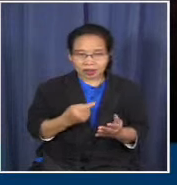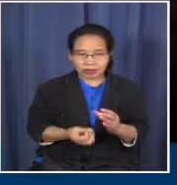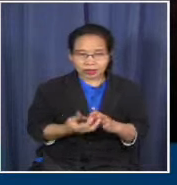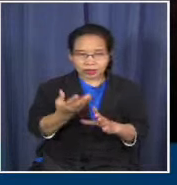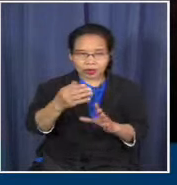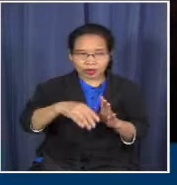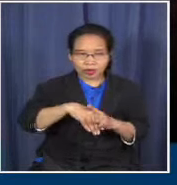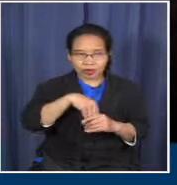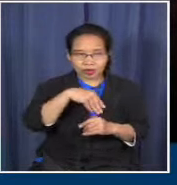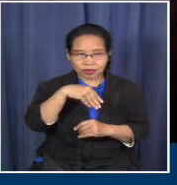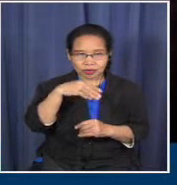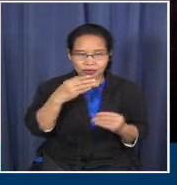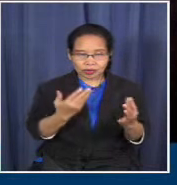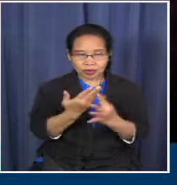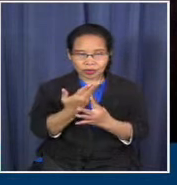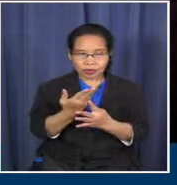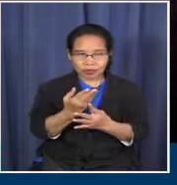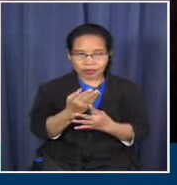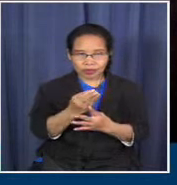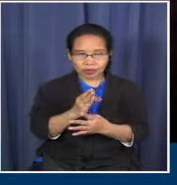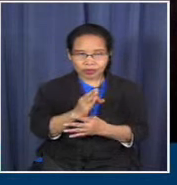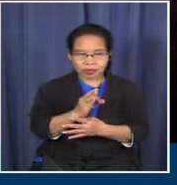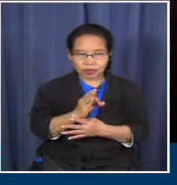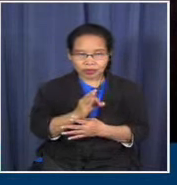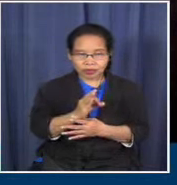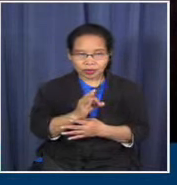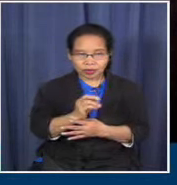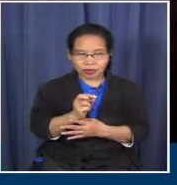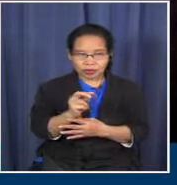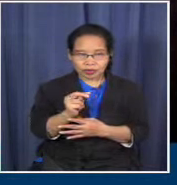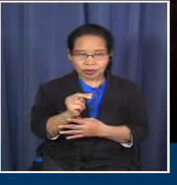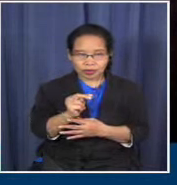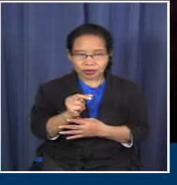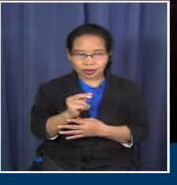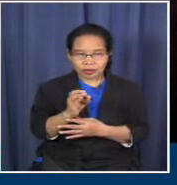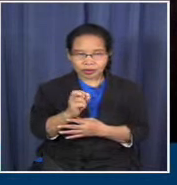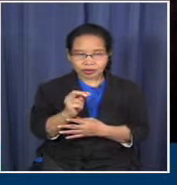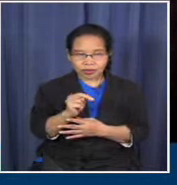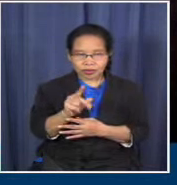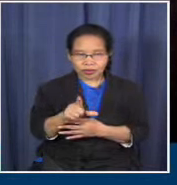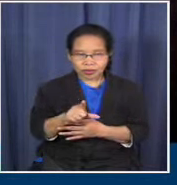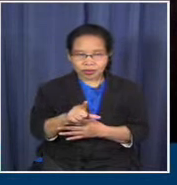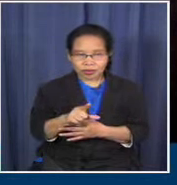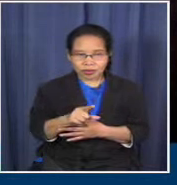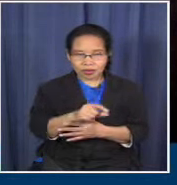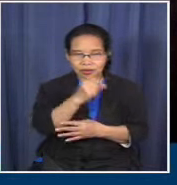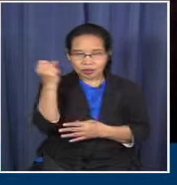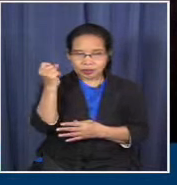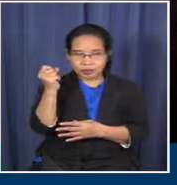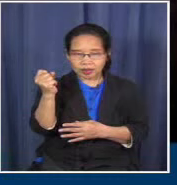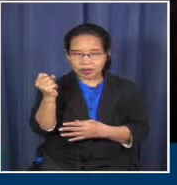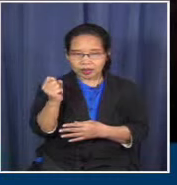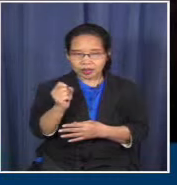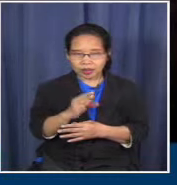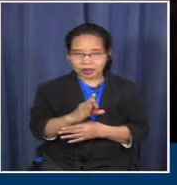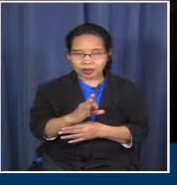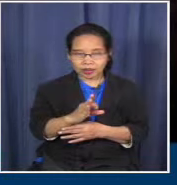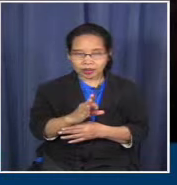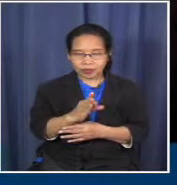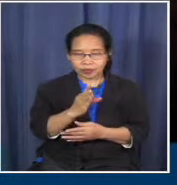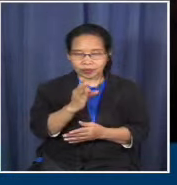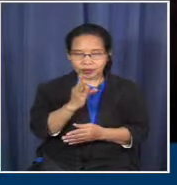through frictionless space. That is unacceptable. How can you say that there